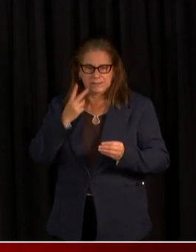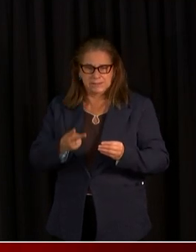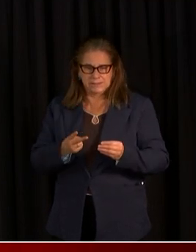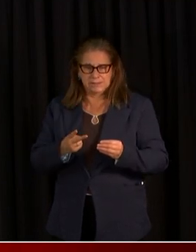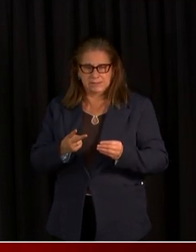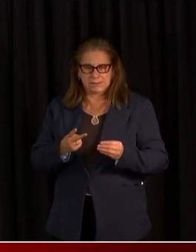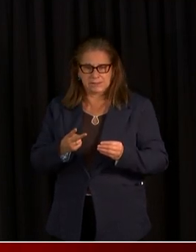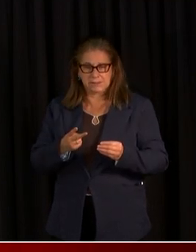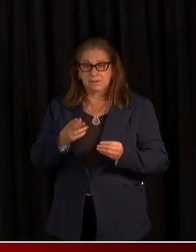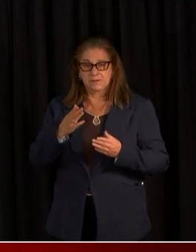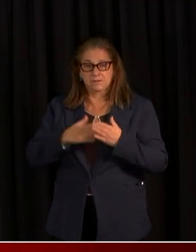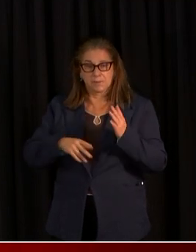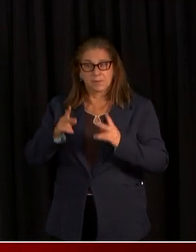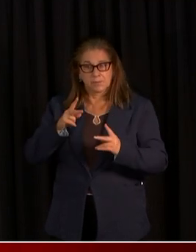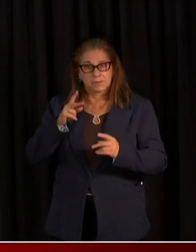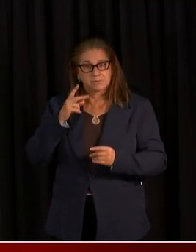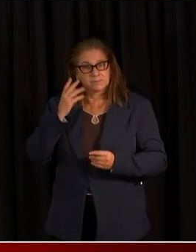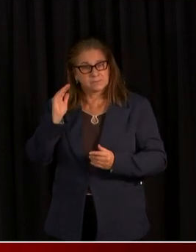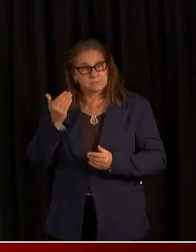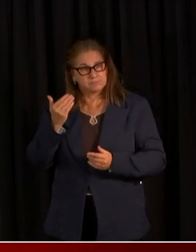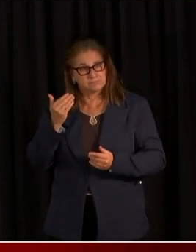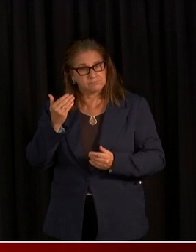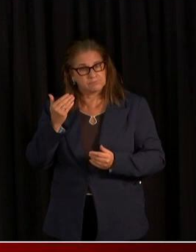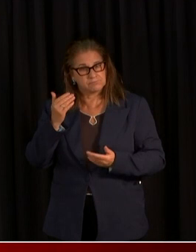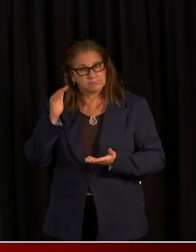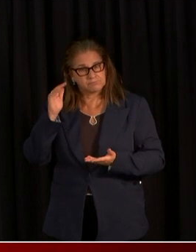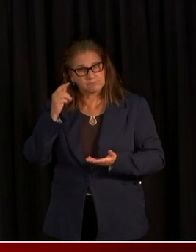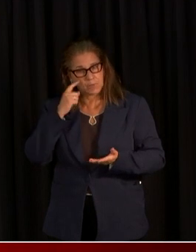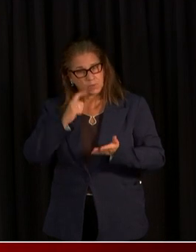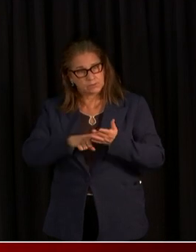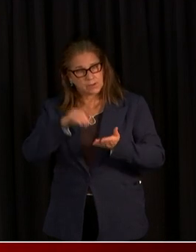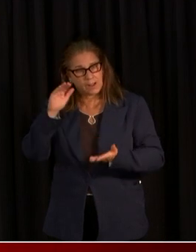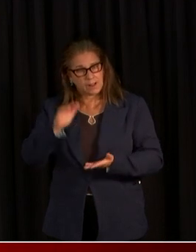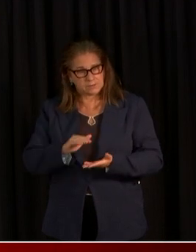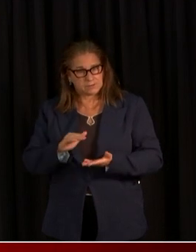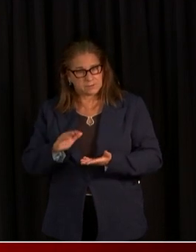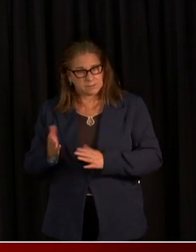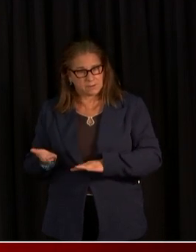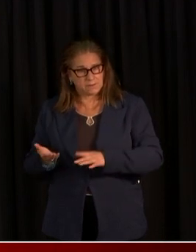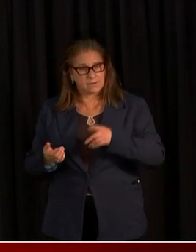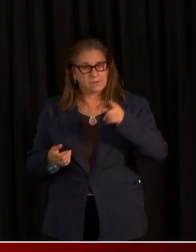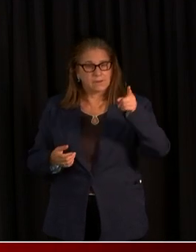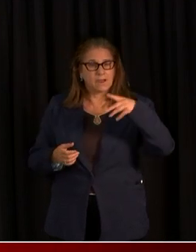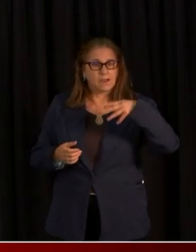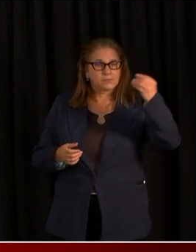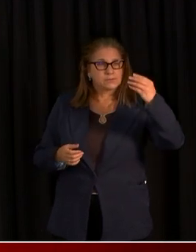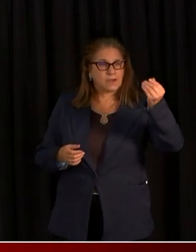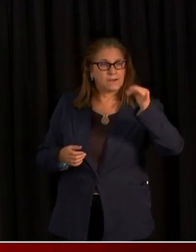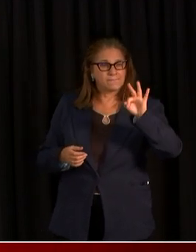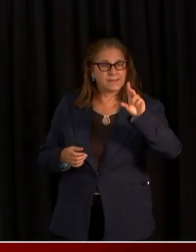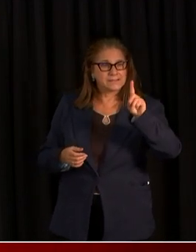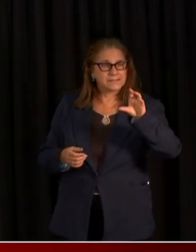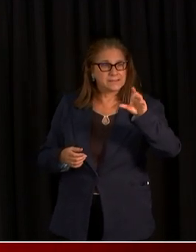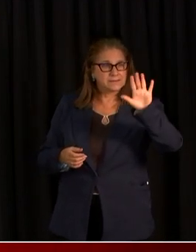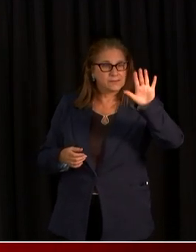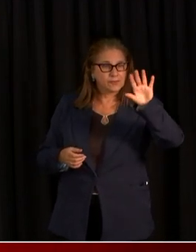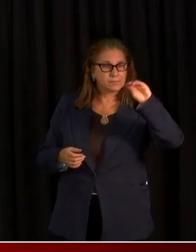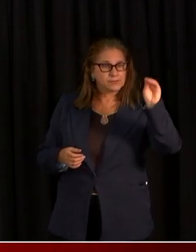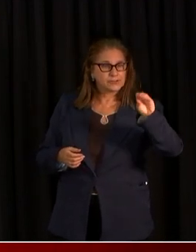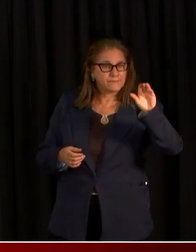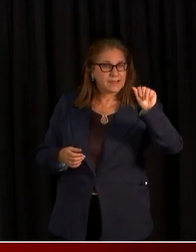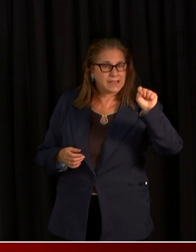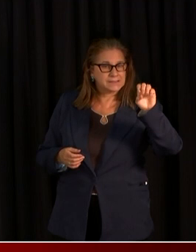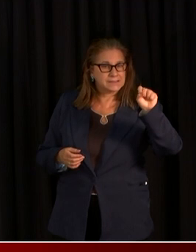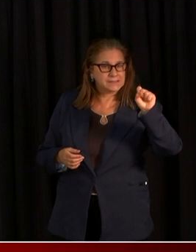observing in some jurisdictions is that if the proportion of cases, the shift from being more